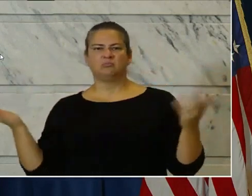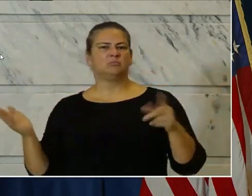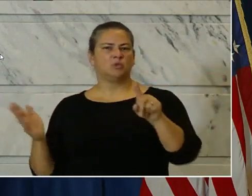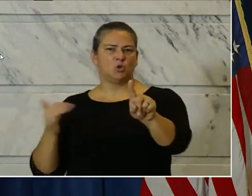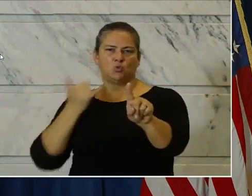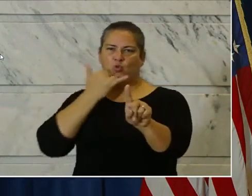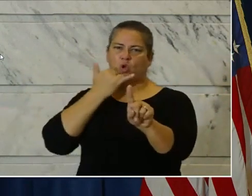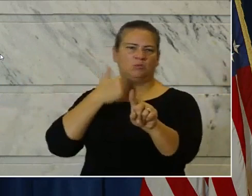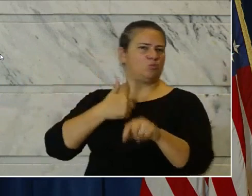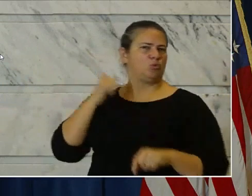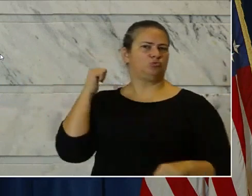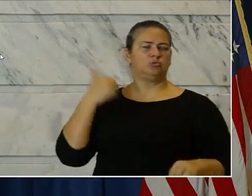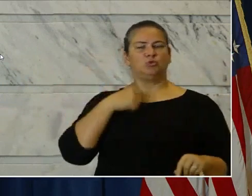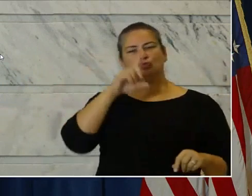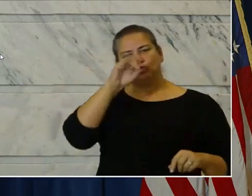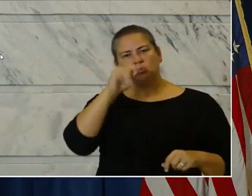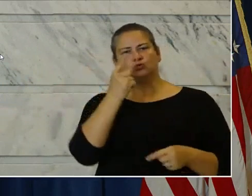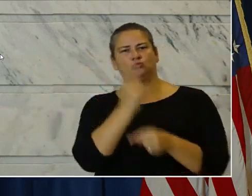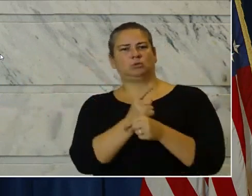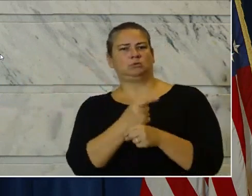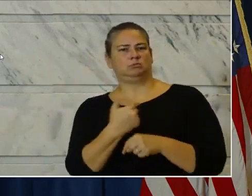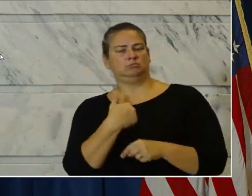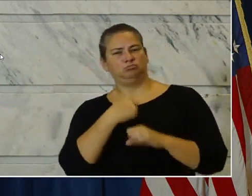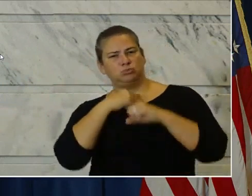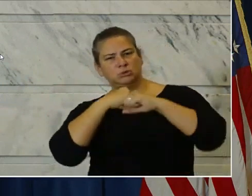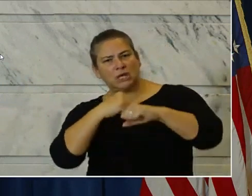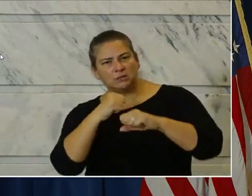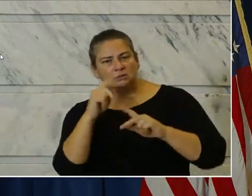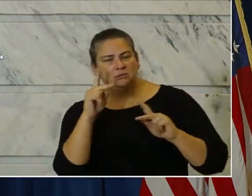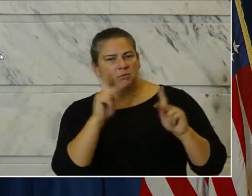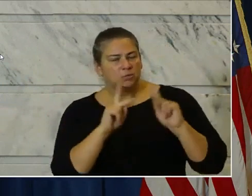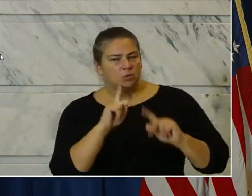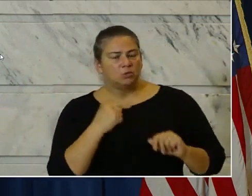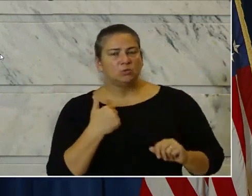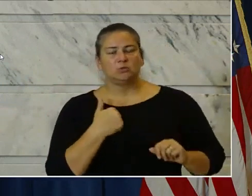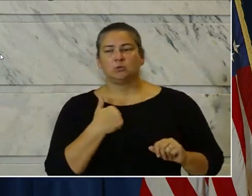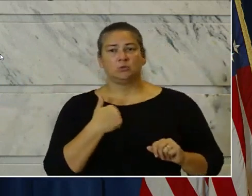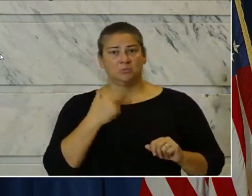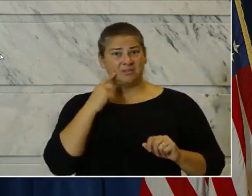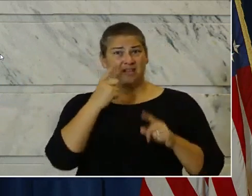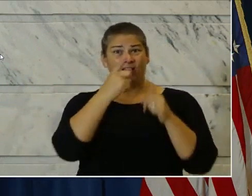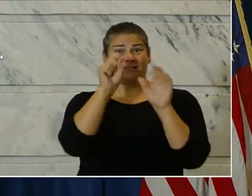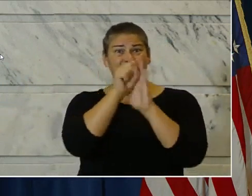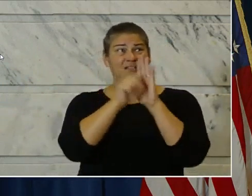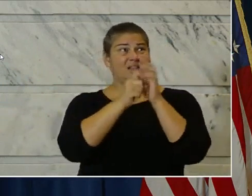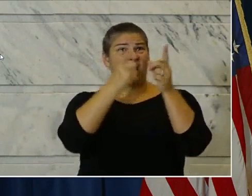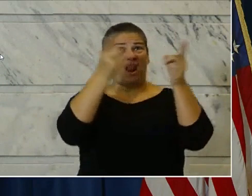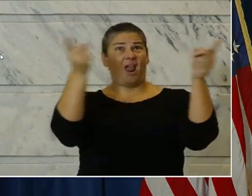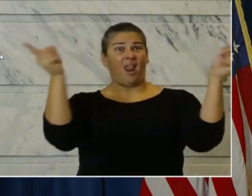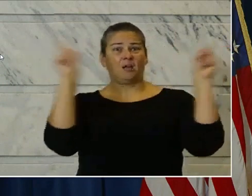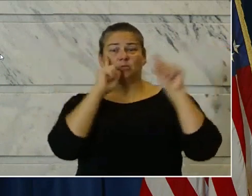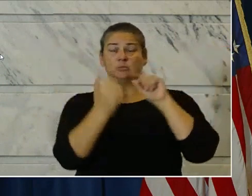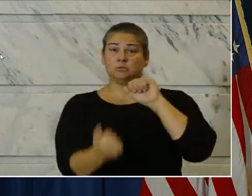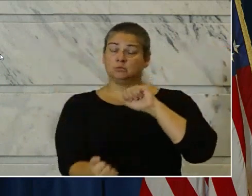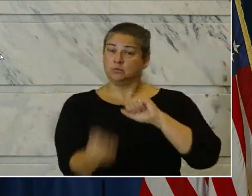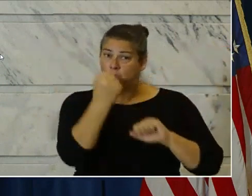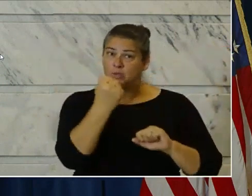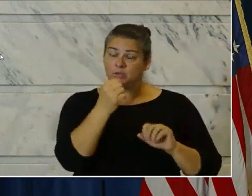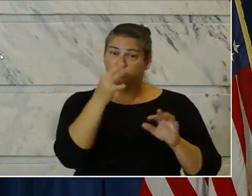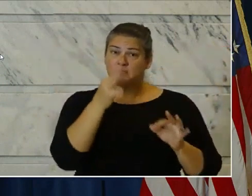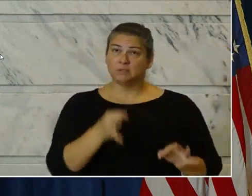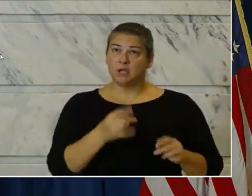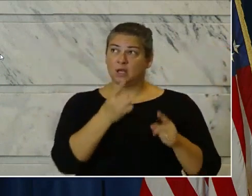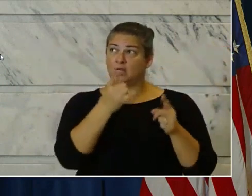governor. I'm going to do what it takes to protect people. And just because there might be states around us making dumb